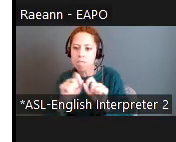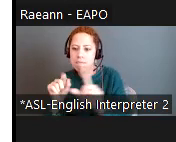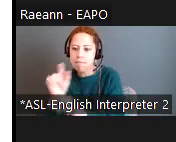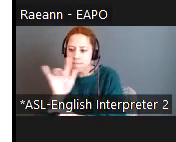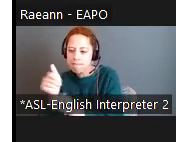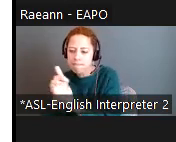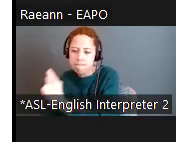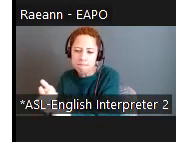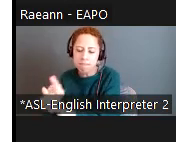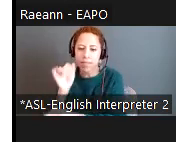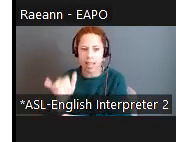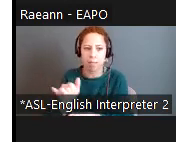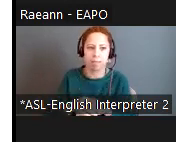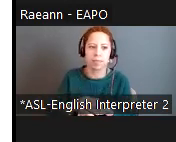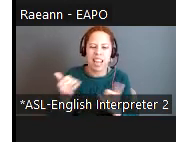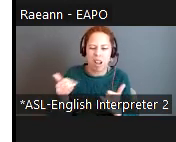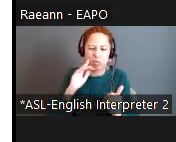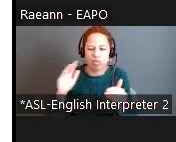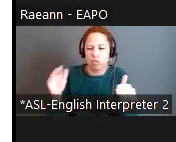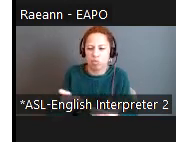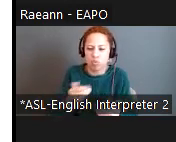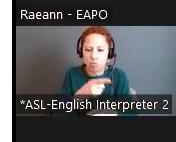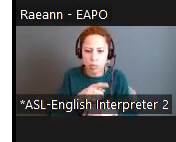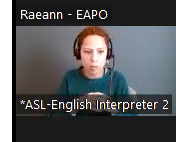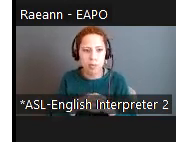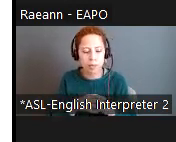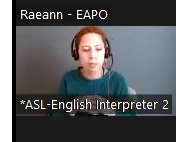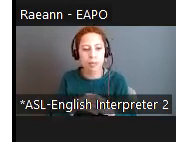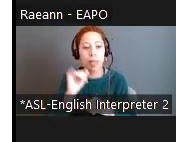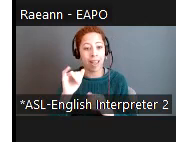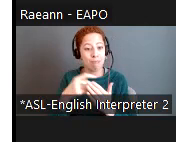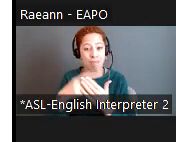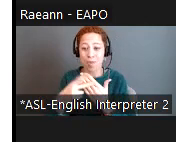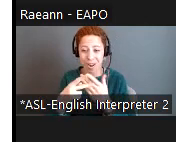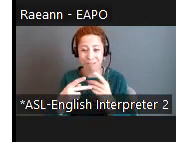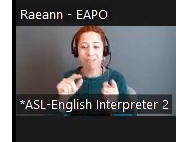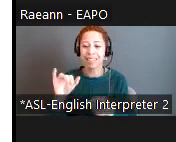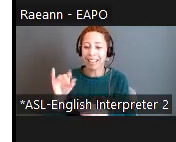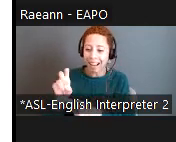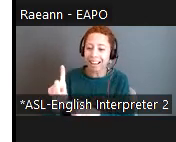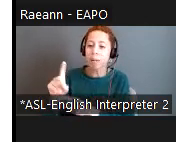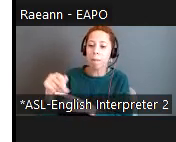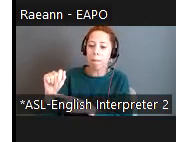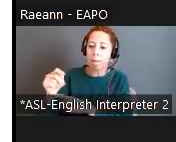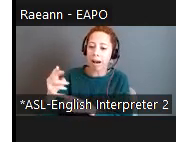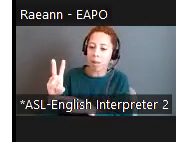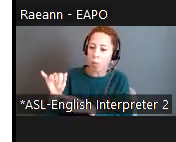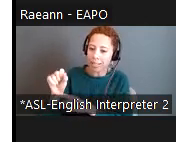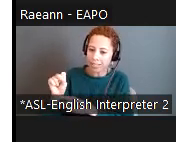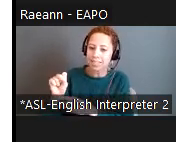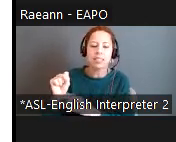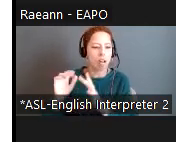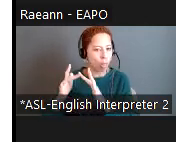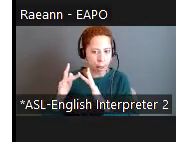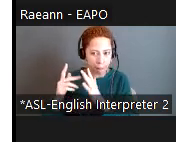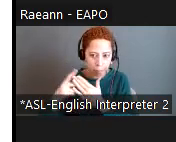it. So the Guided Pathways program, completely online, it'll allow you to, this is what it's